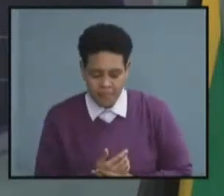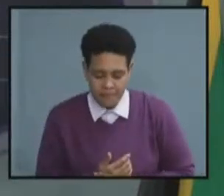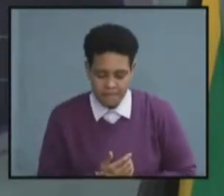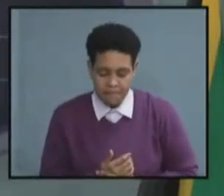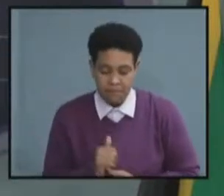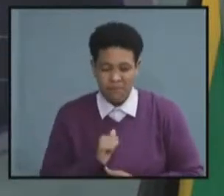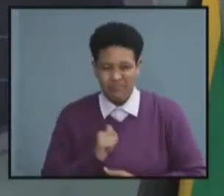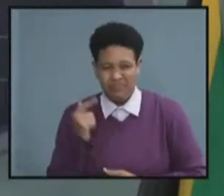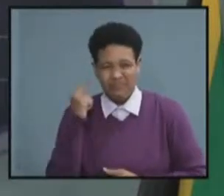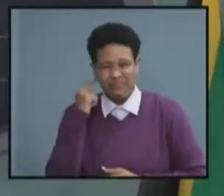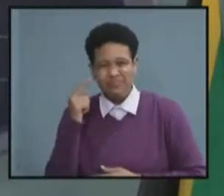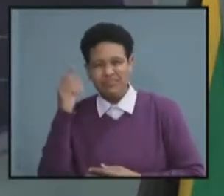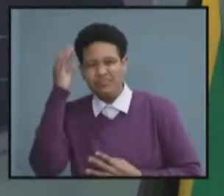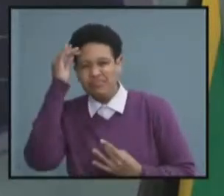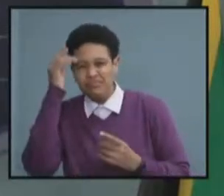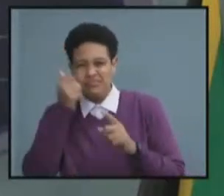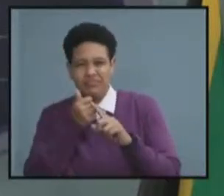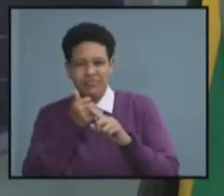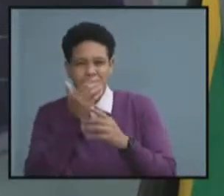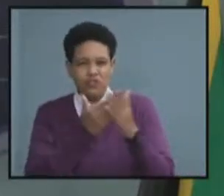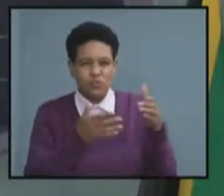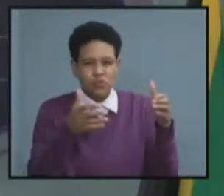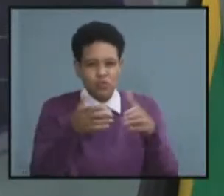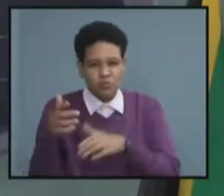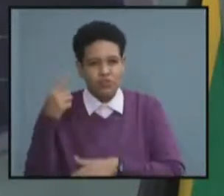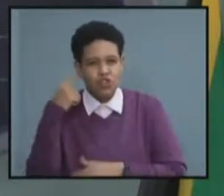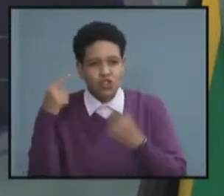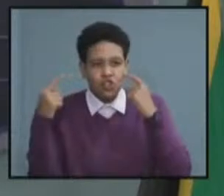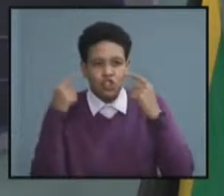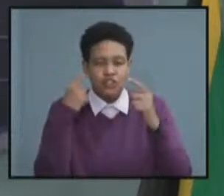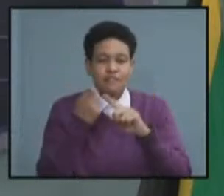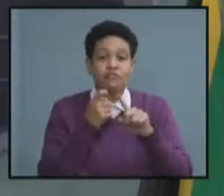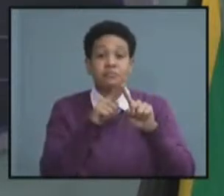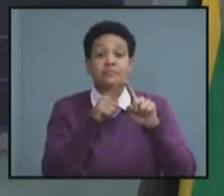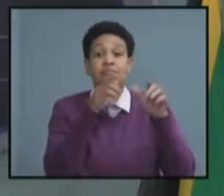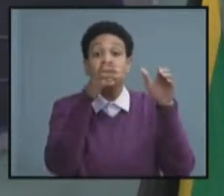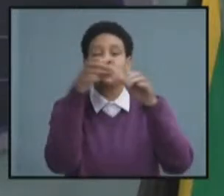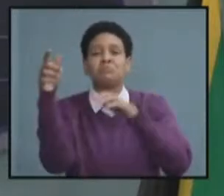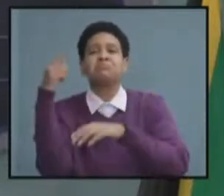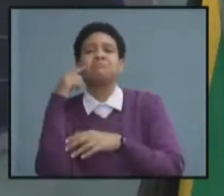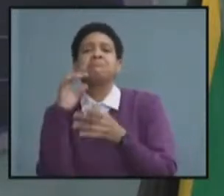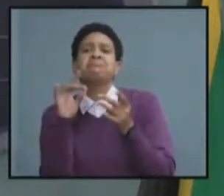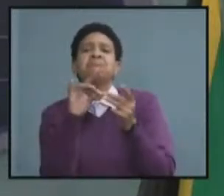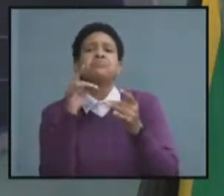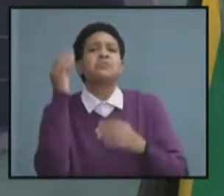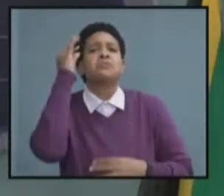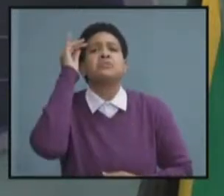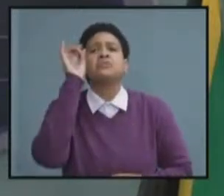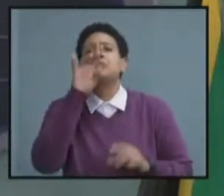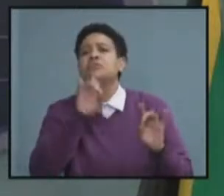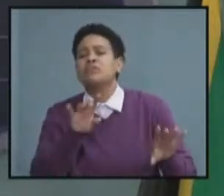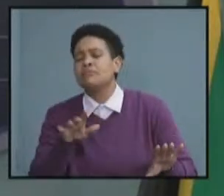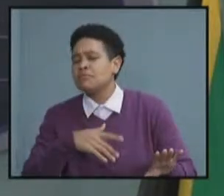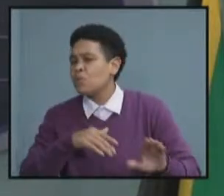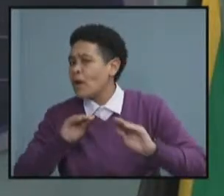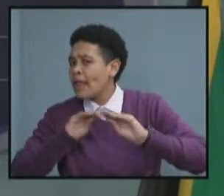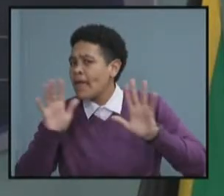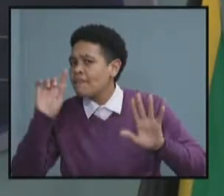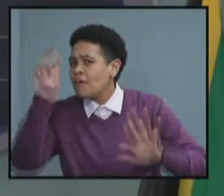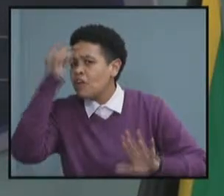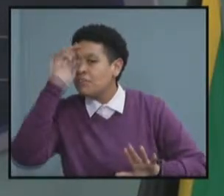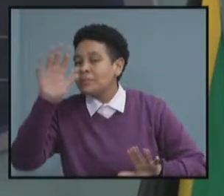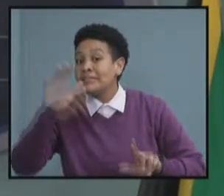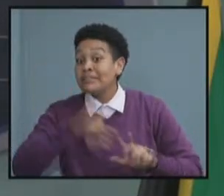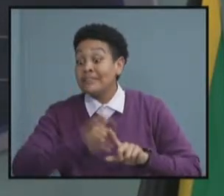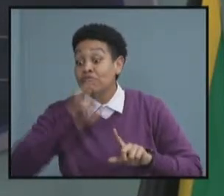I've heard the concerns of certain groups from certain quarters, and I want to take this opportunity to clarify the